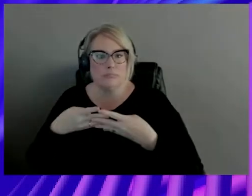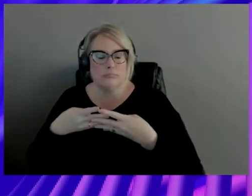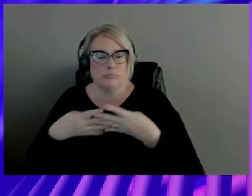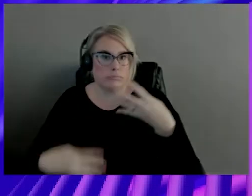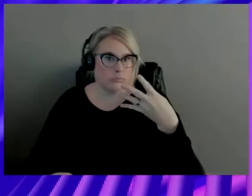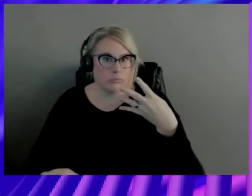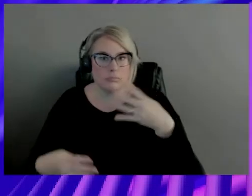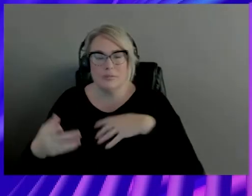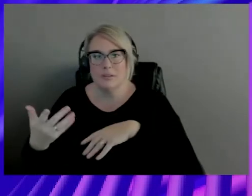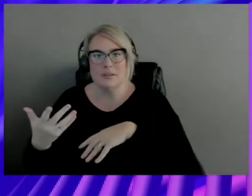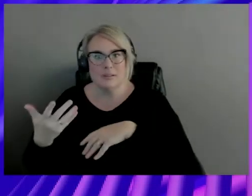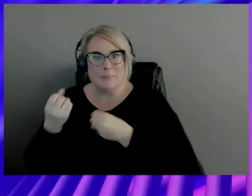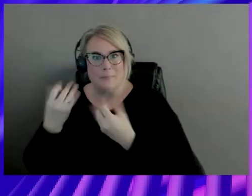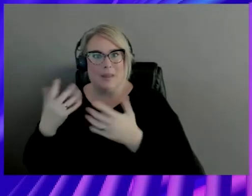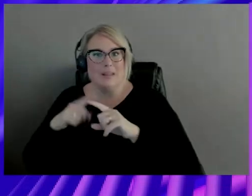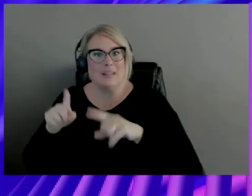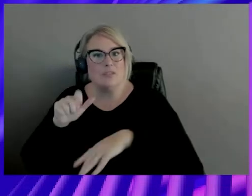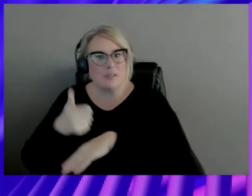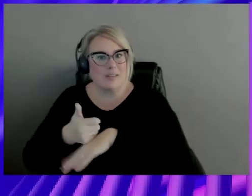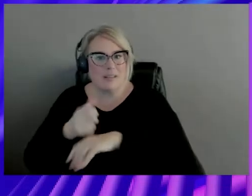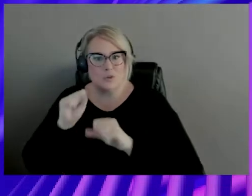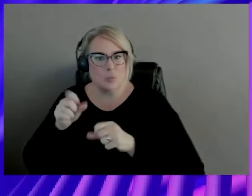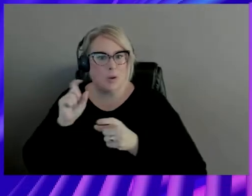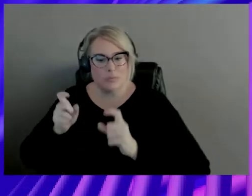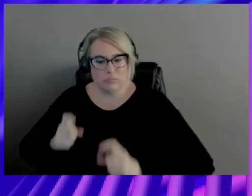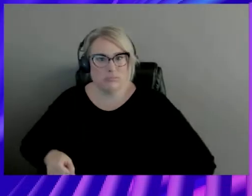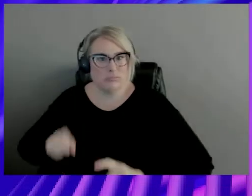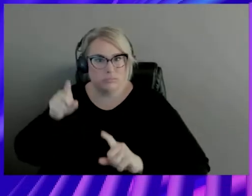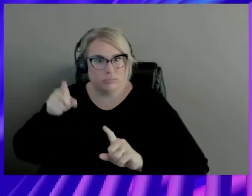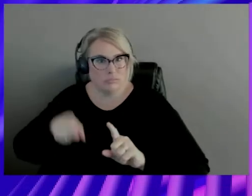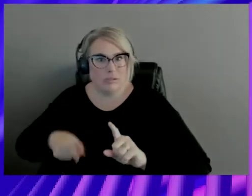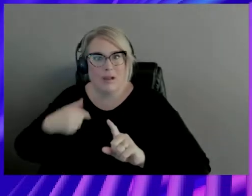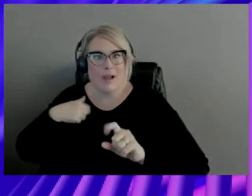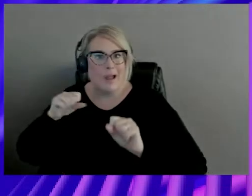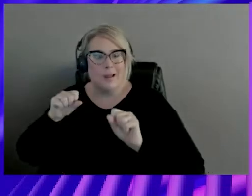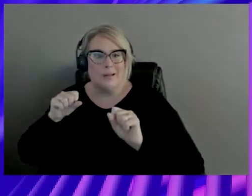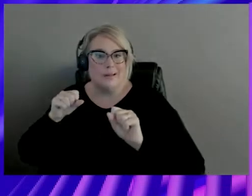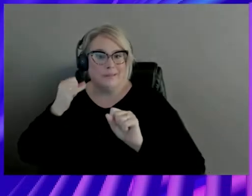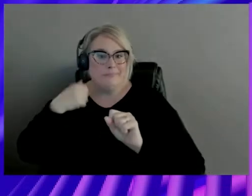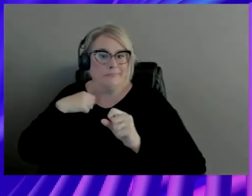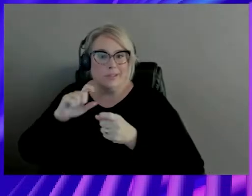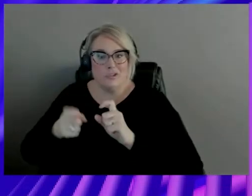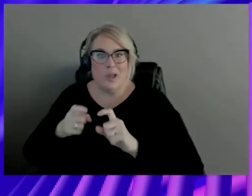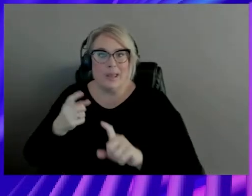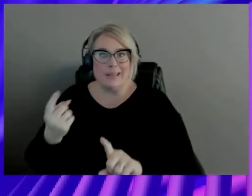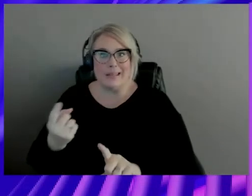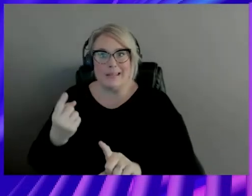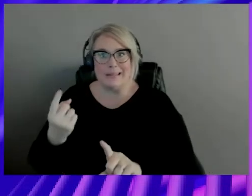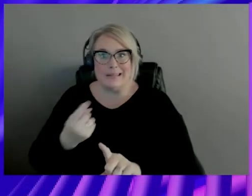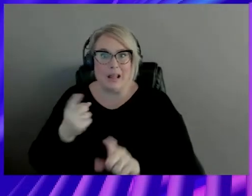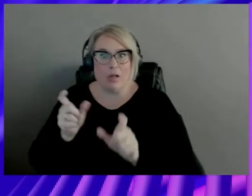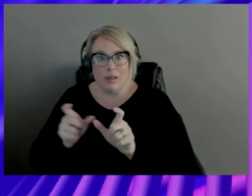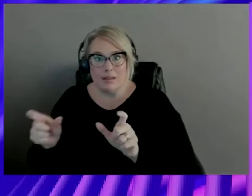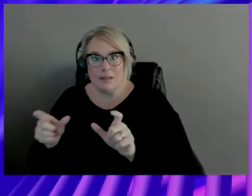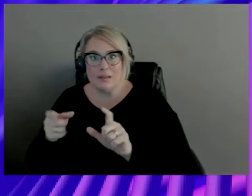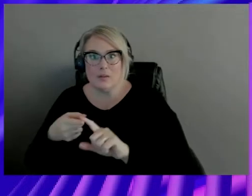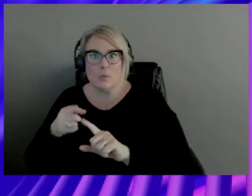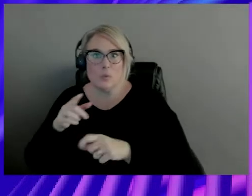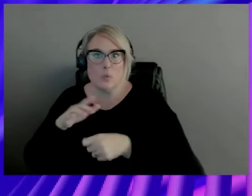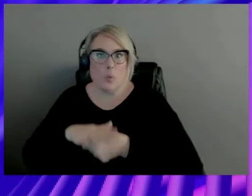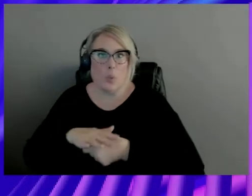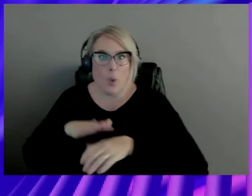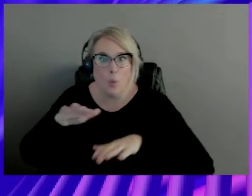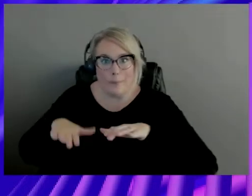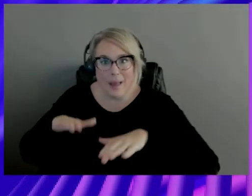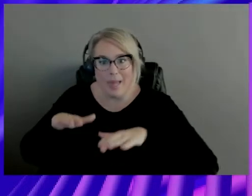available, you can do here, and I can even, like, if I change it from single instance to load balance, it's going to like add